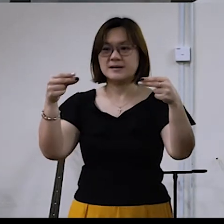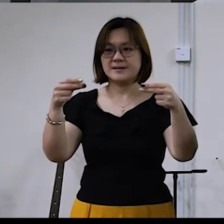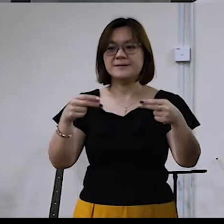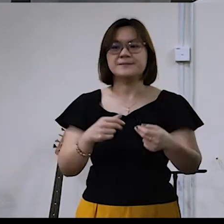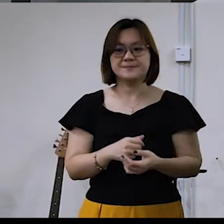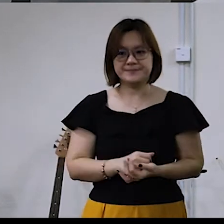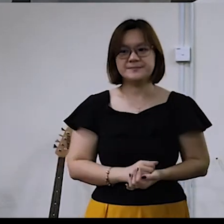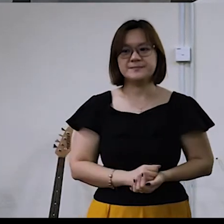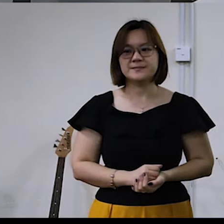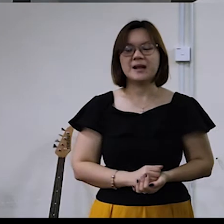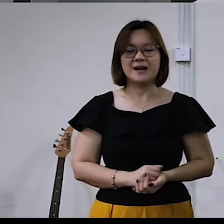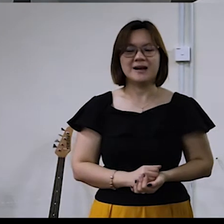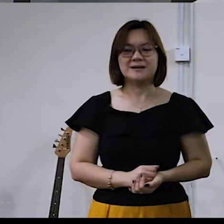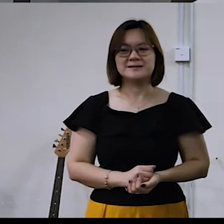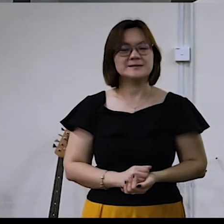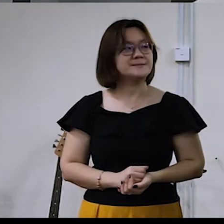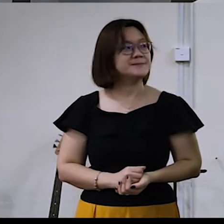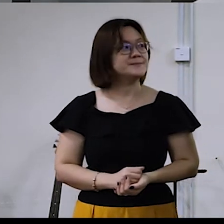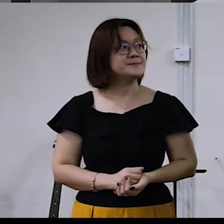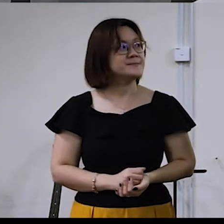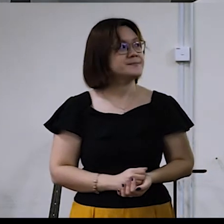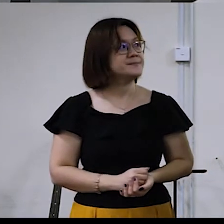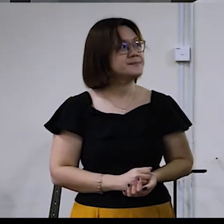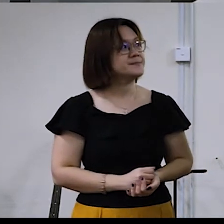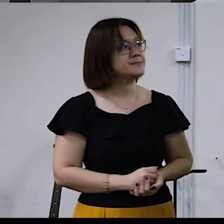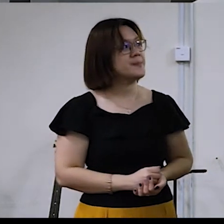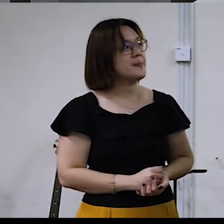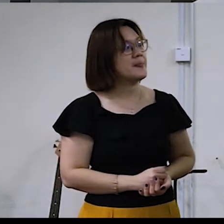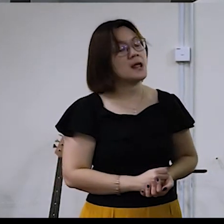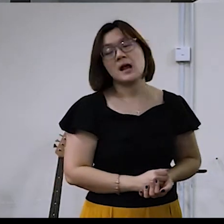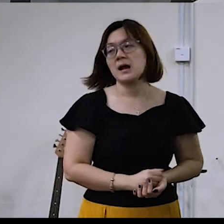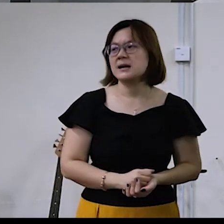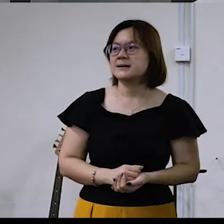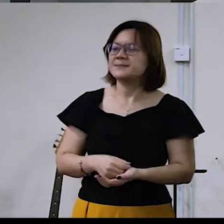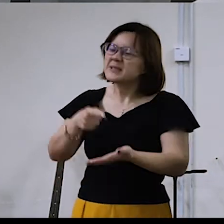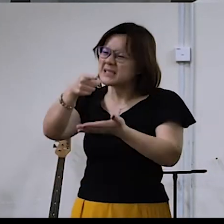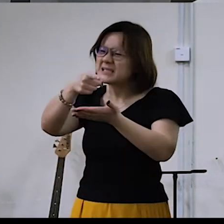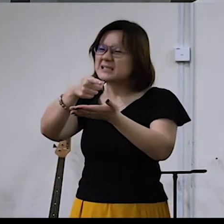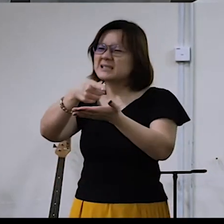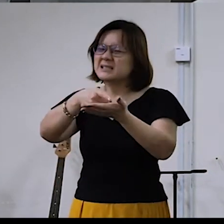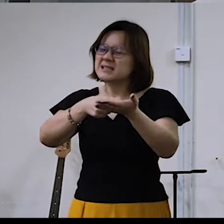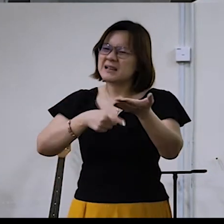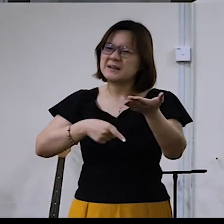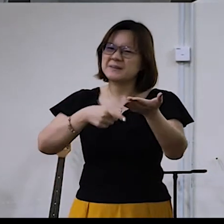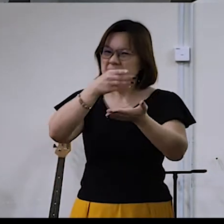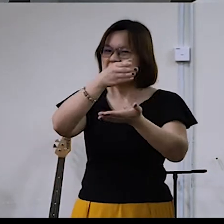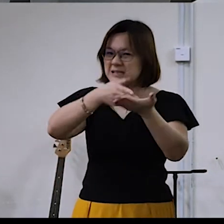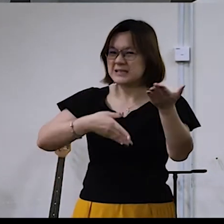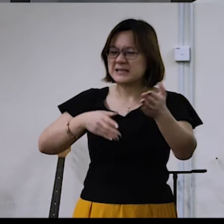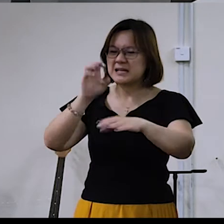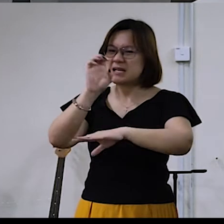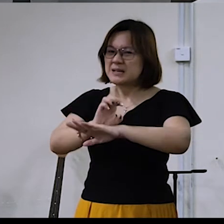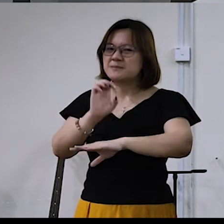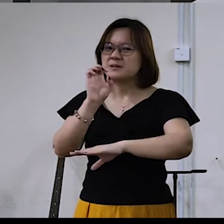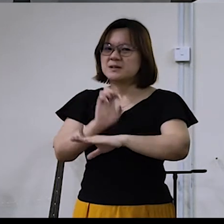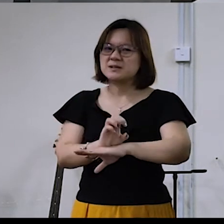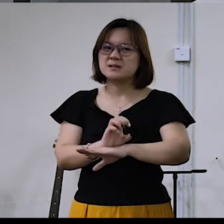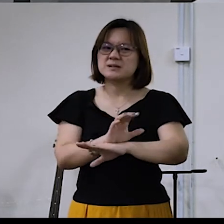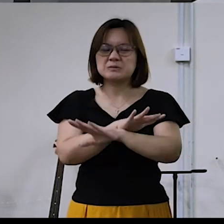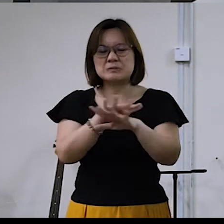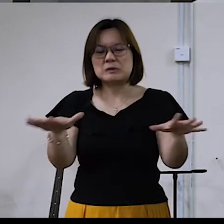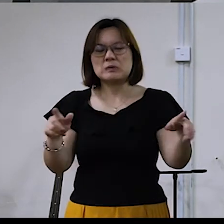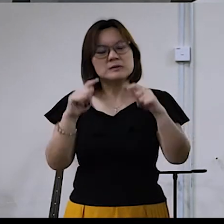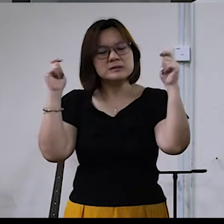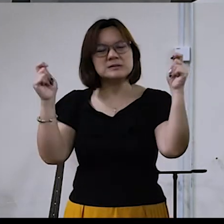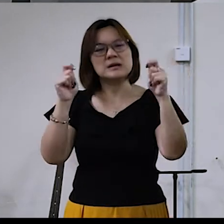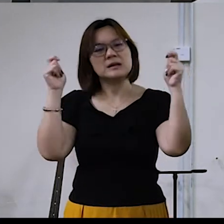that's why a lot of some churches don't observe Maundy Thursday. So that's why they have the Last Supper on the next day, which is